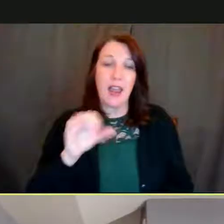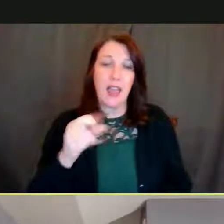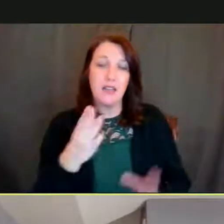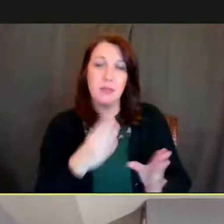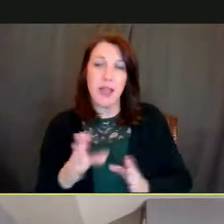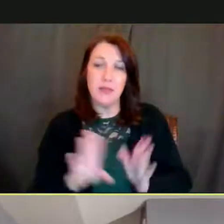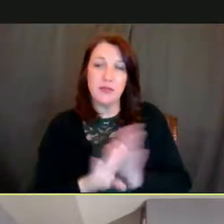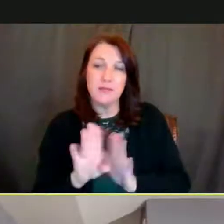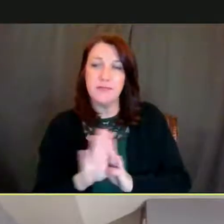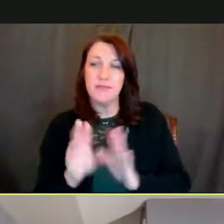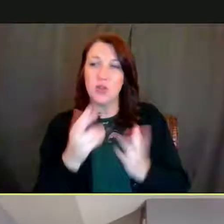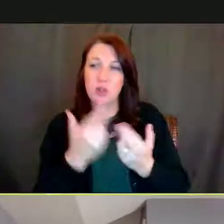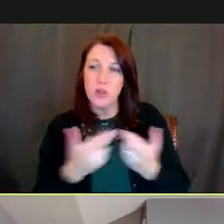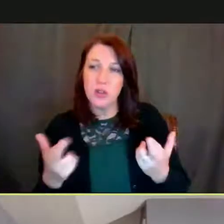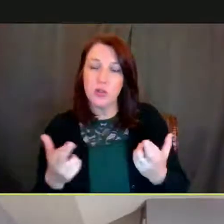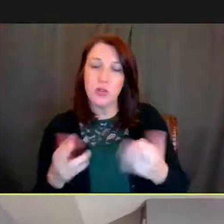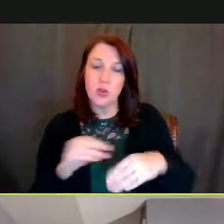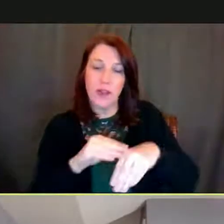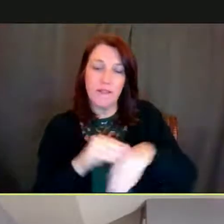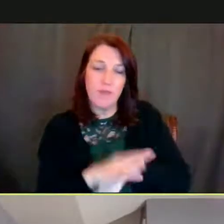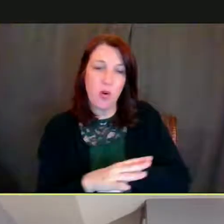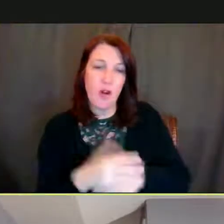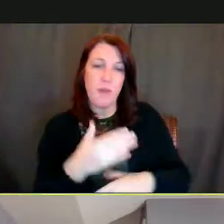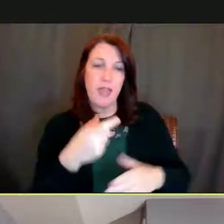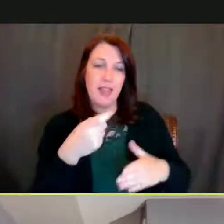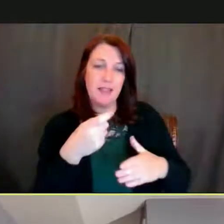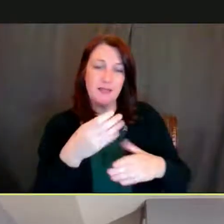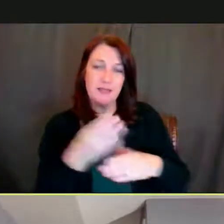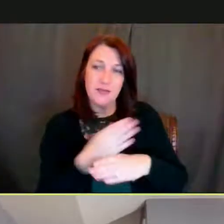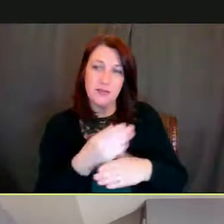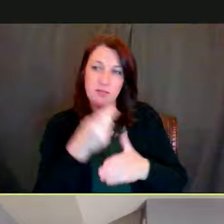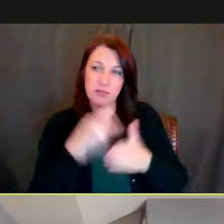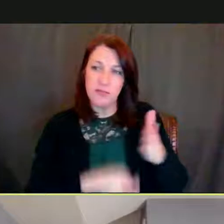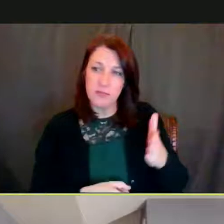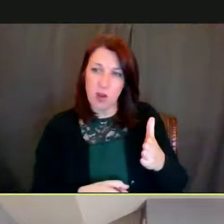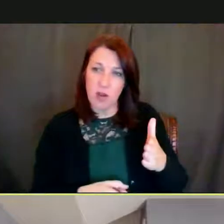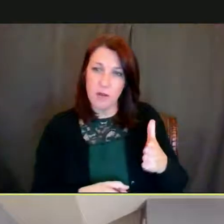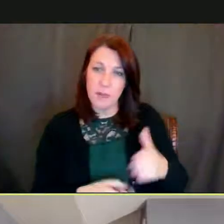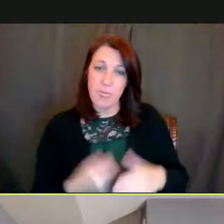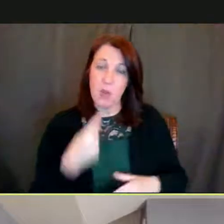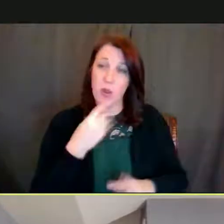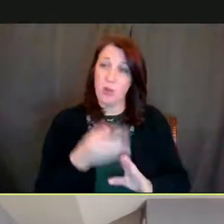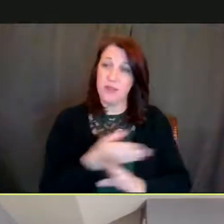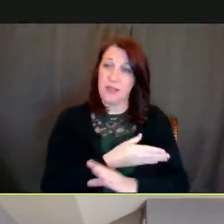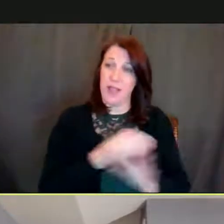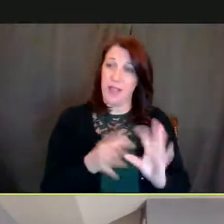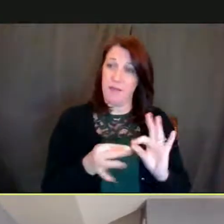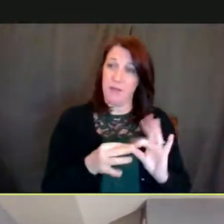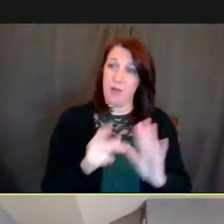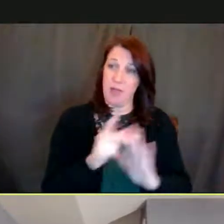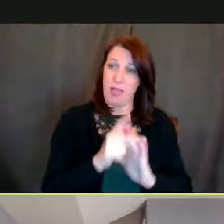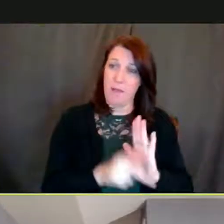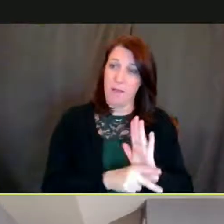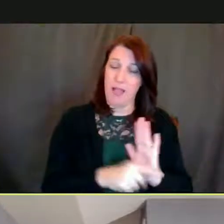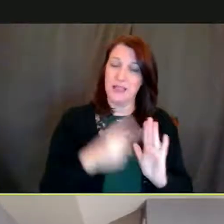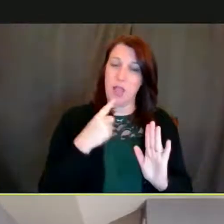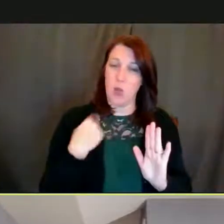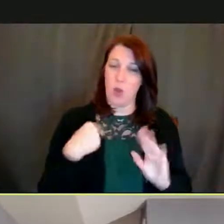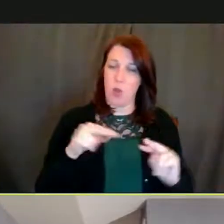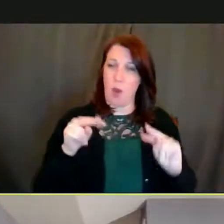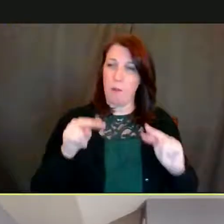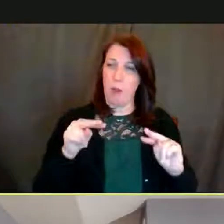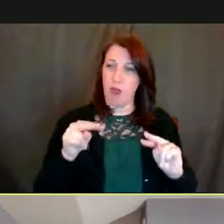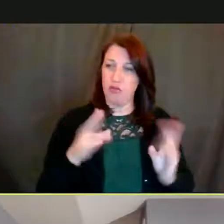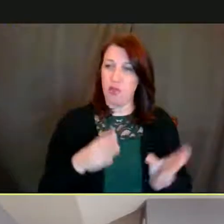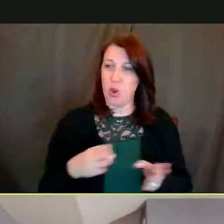help inform appropriate data management and sharing costs. And we said in the preamble to the policy that we would sort of monitor plans. And of course,